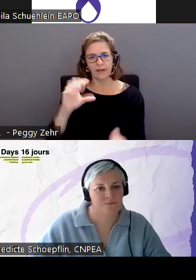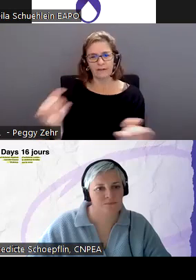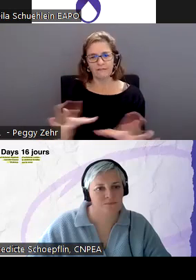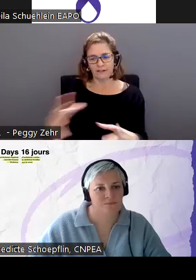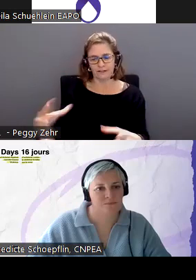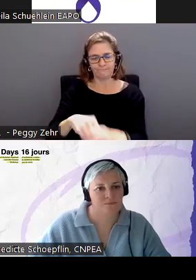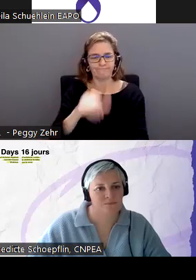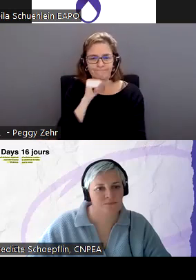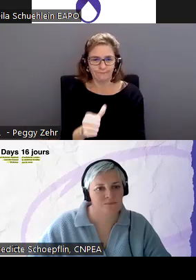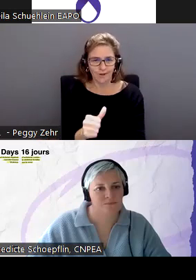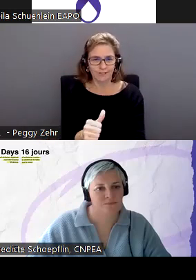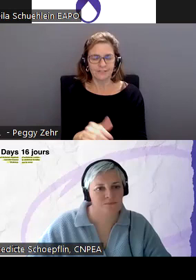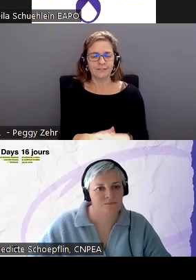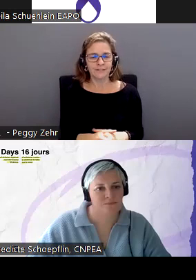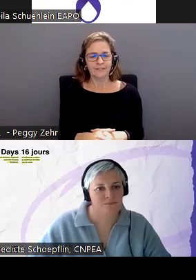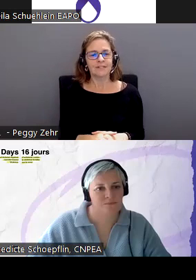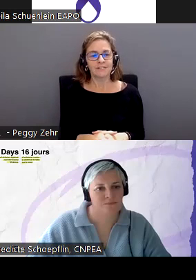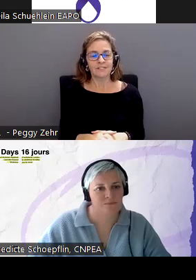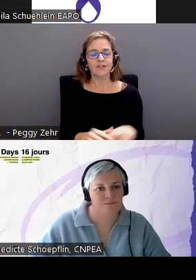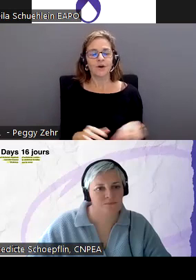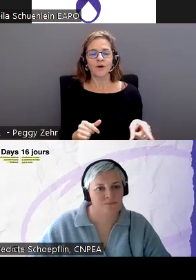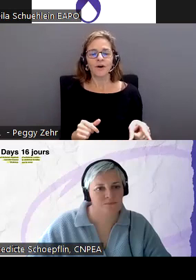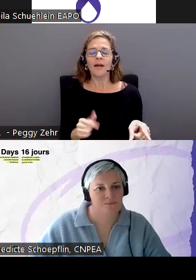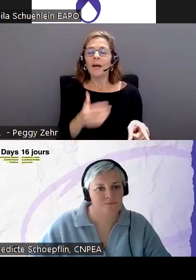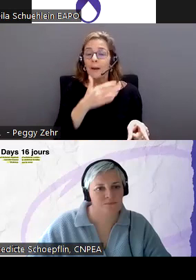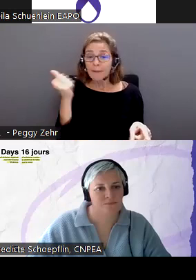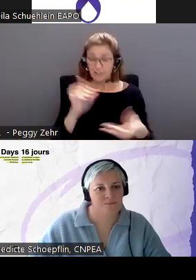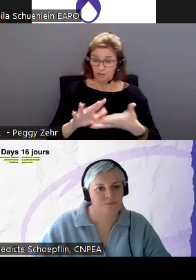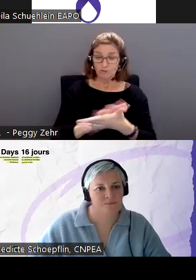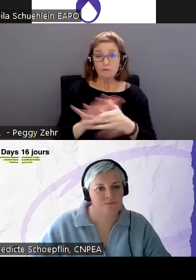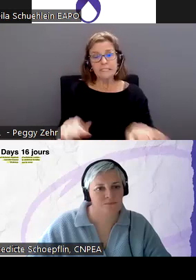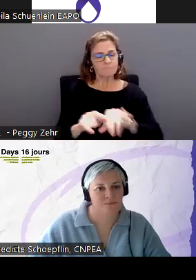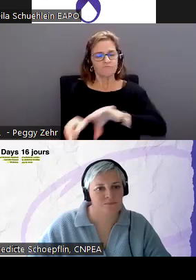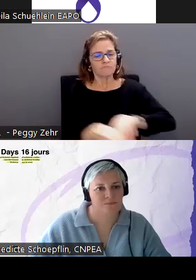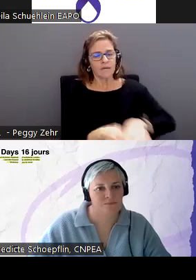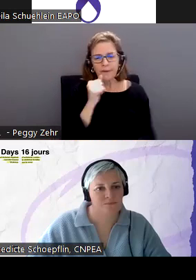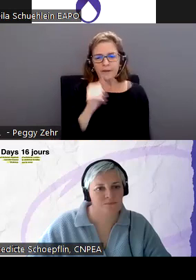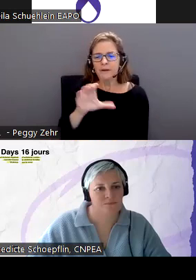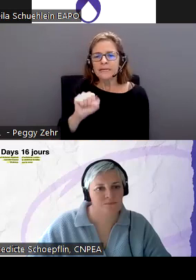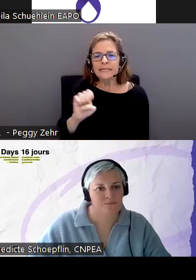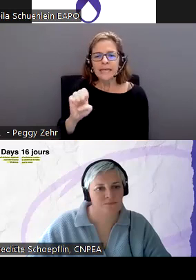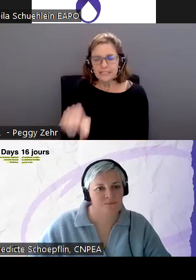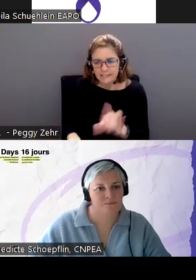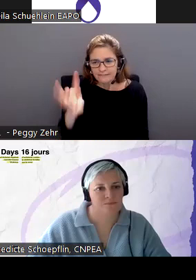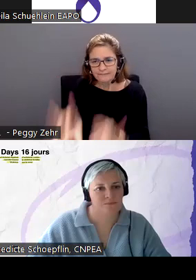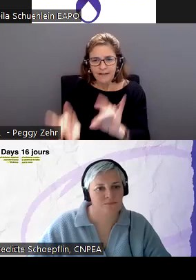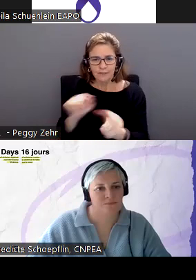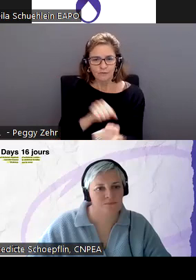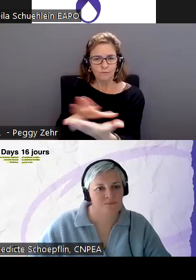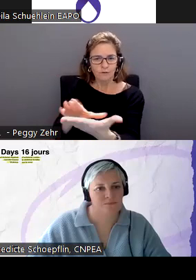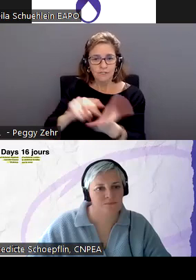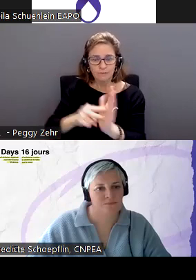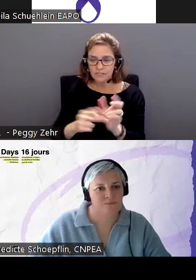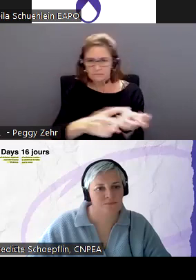what's recommended is more of what they describe as a case finding approach, which means you have